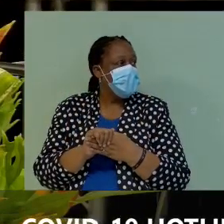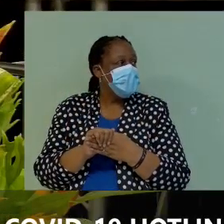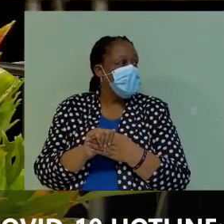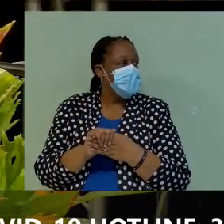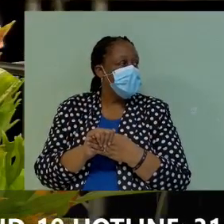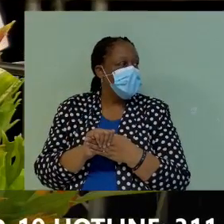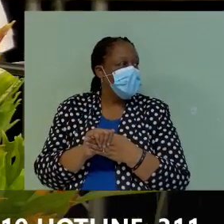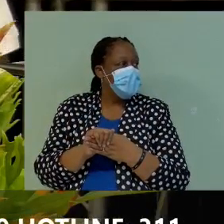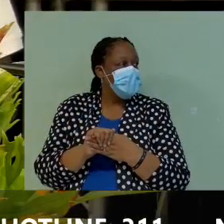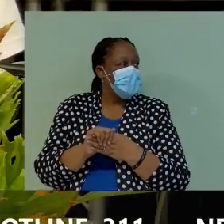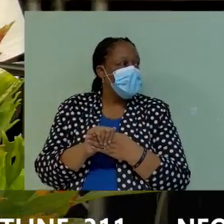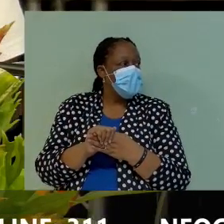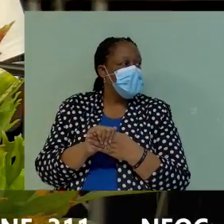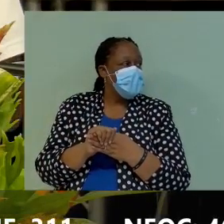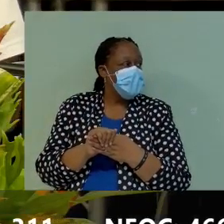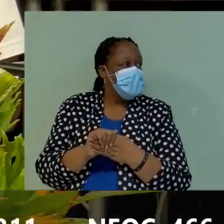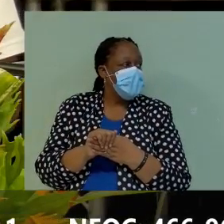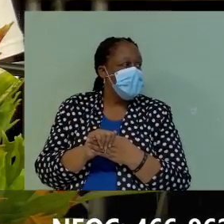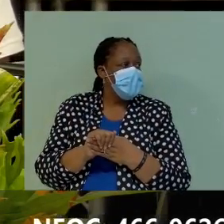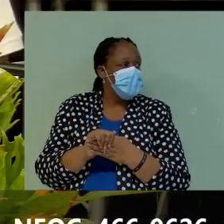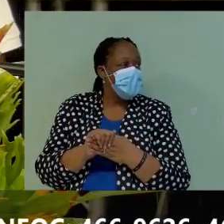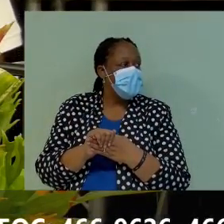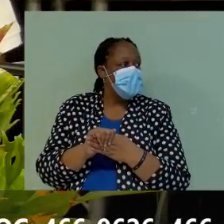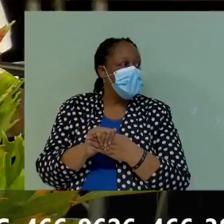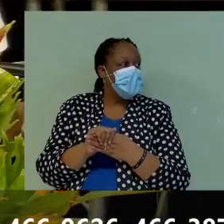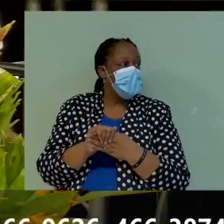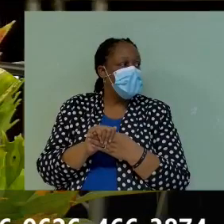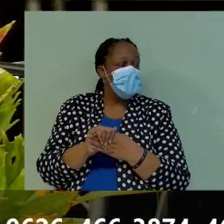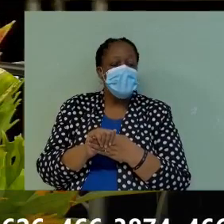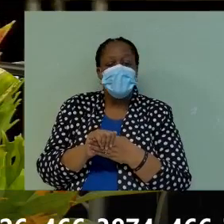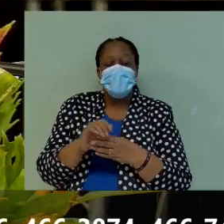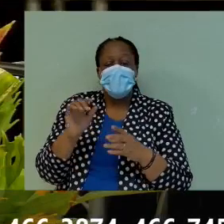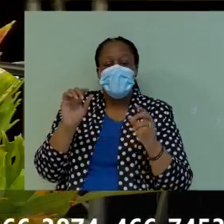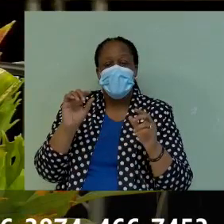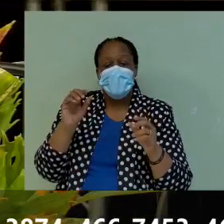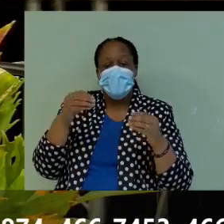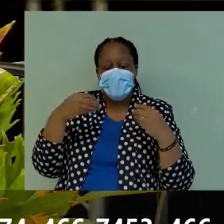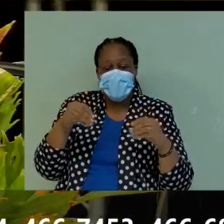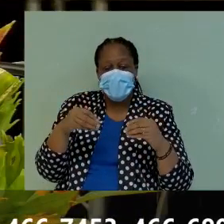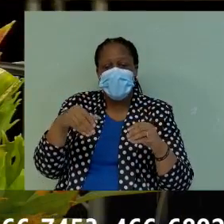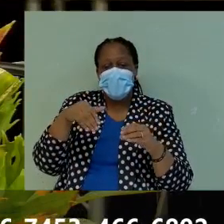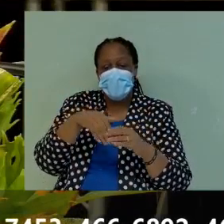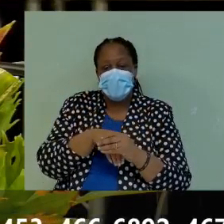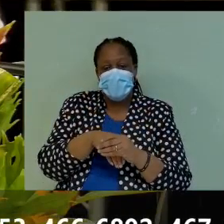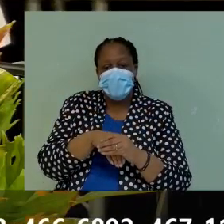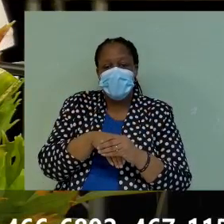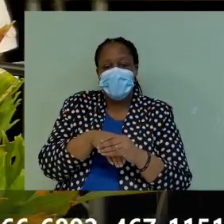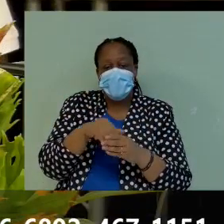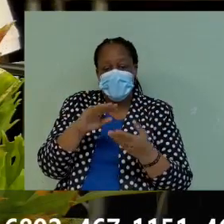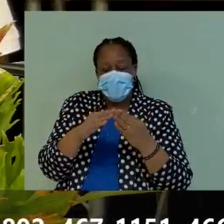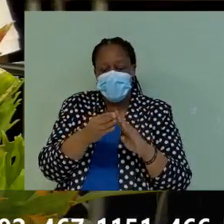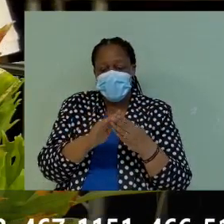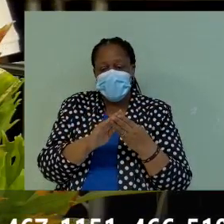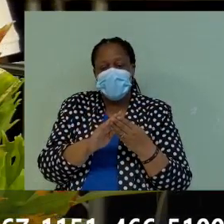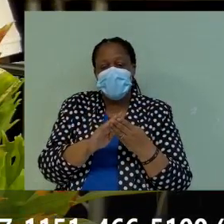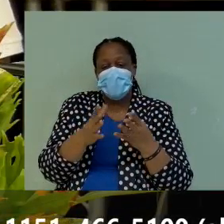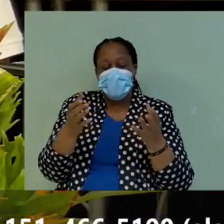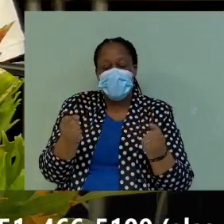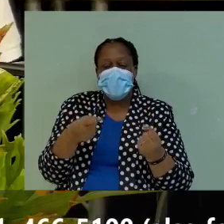from Sensational in the Shoreline, who wishes to thank you all for your hard work and dedication in the battle